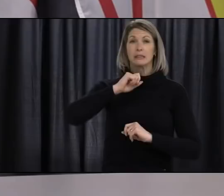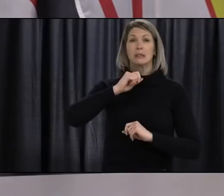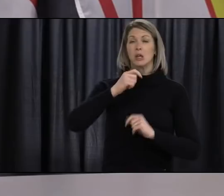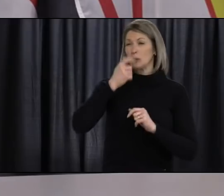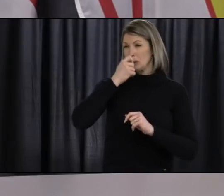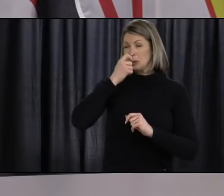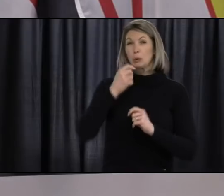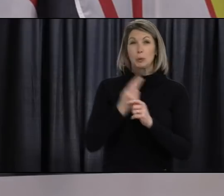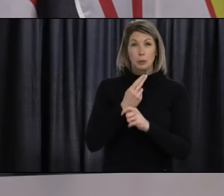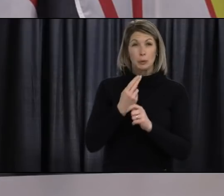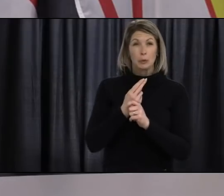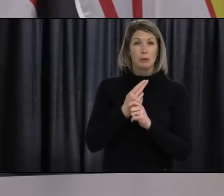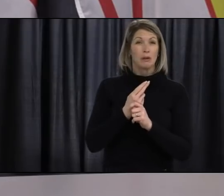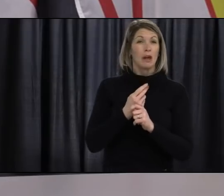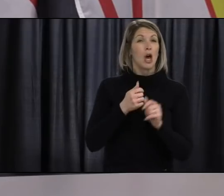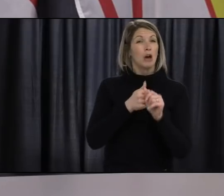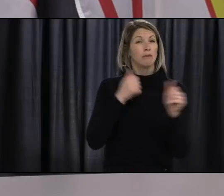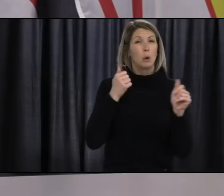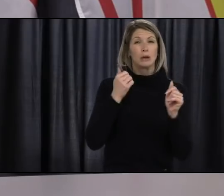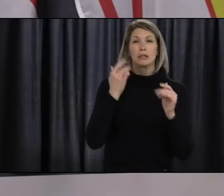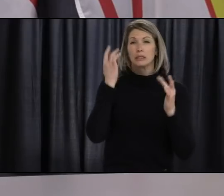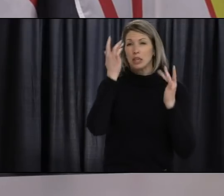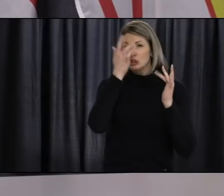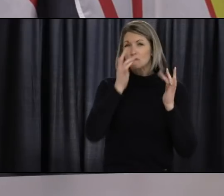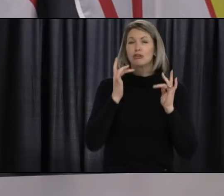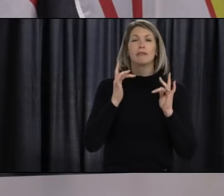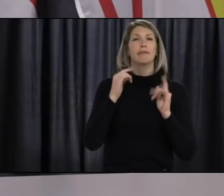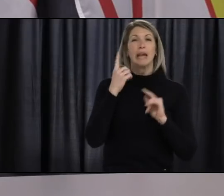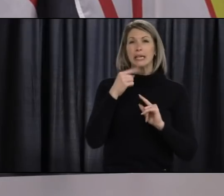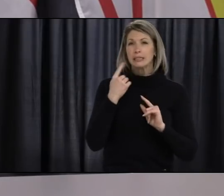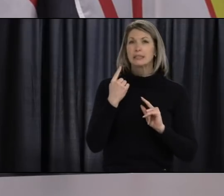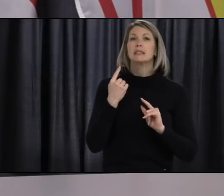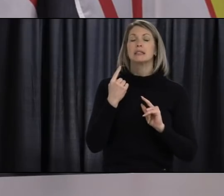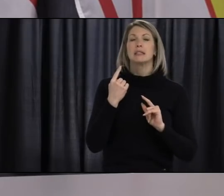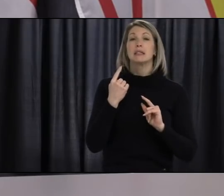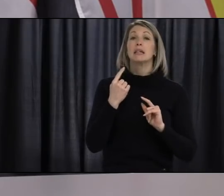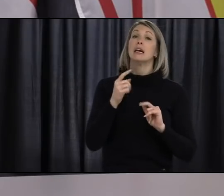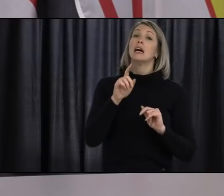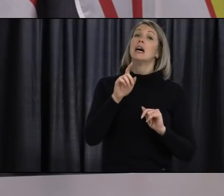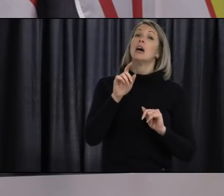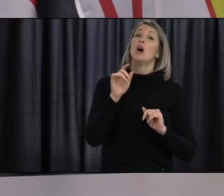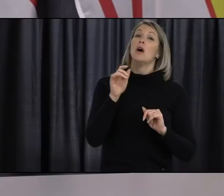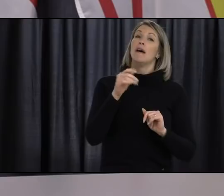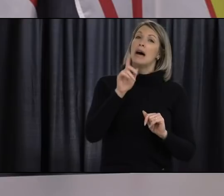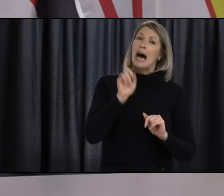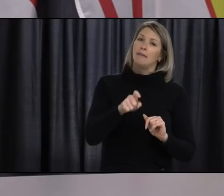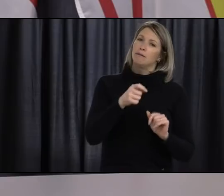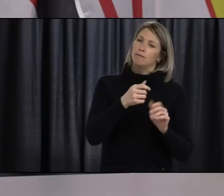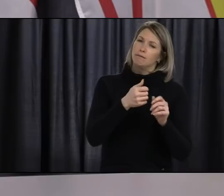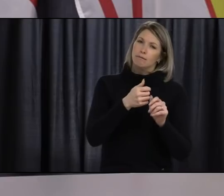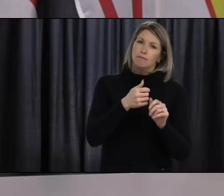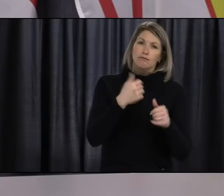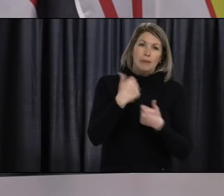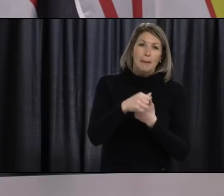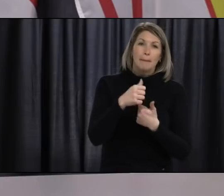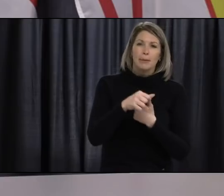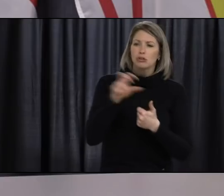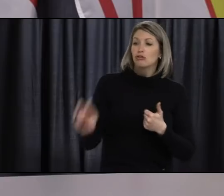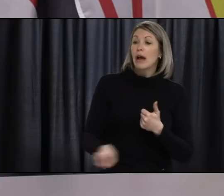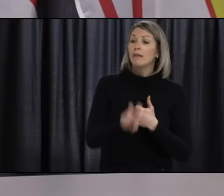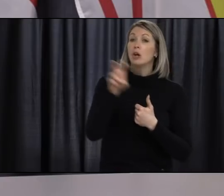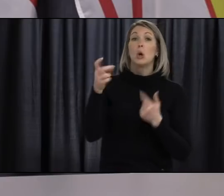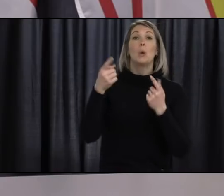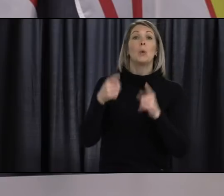your mouth, your nose, your eyes, as an example. And we can't forget the important guideline of about essential travel.